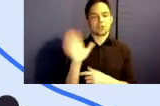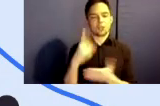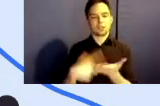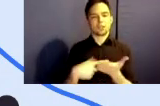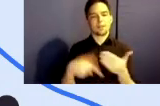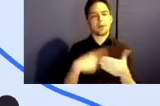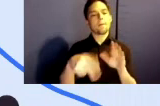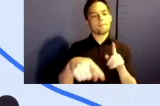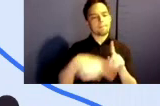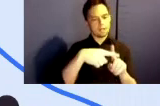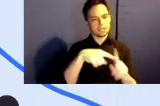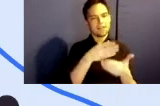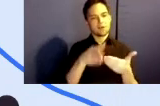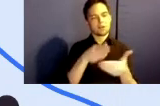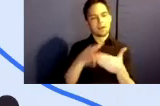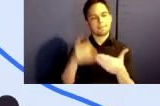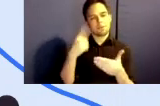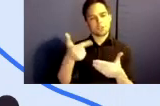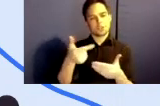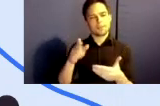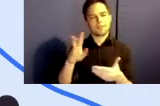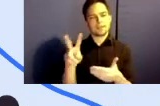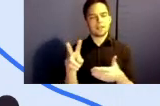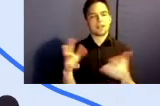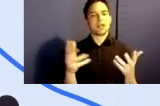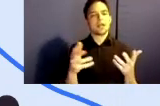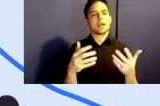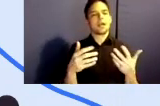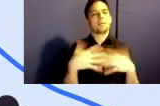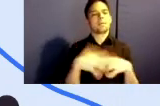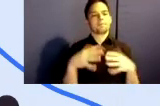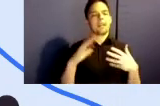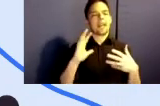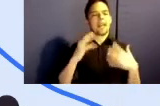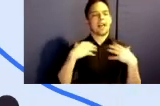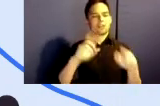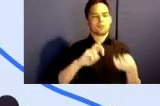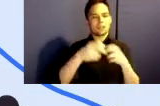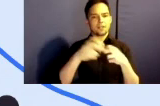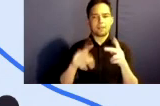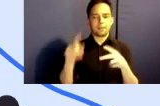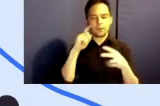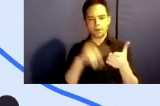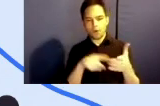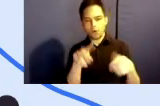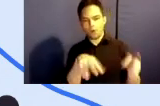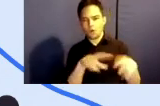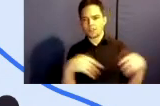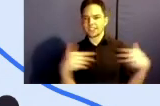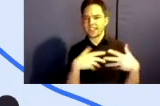positive outcomes for GBV emerging from health crises as people start to see and recognise the scale of the